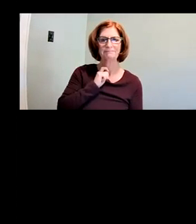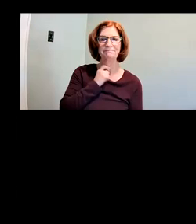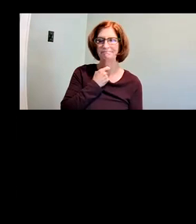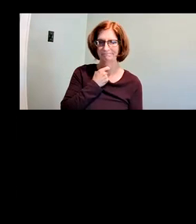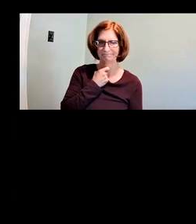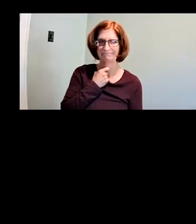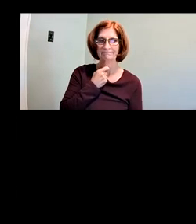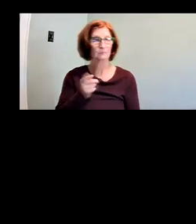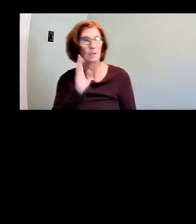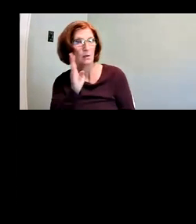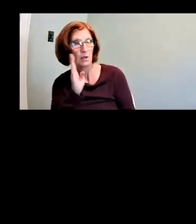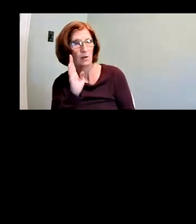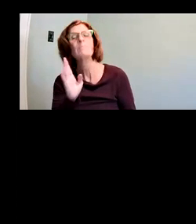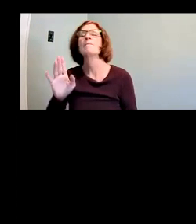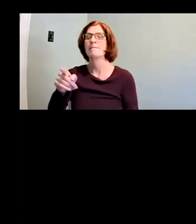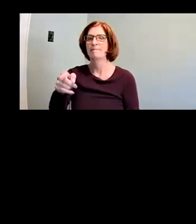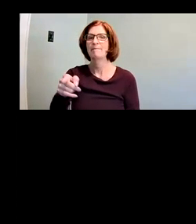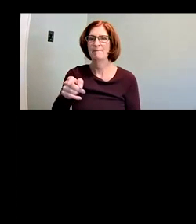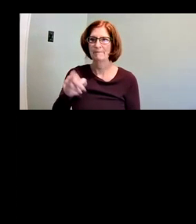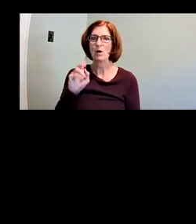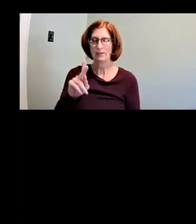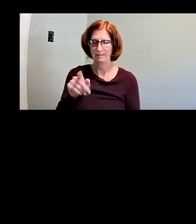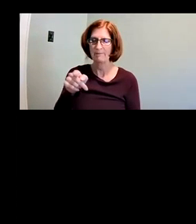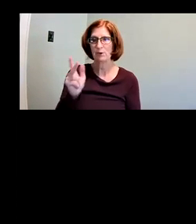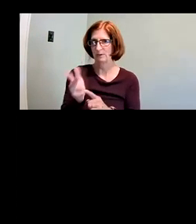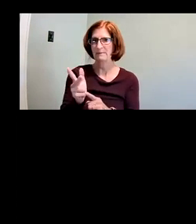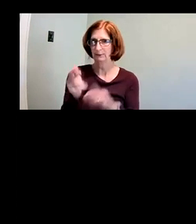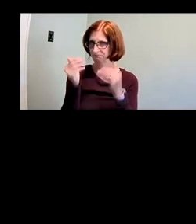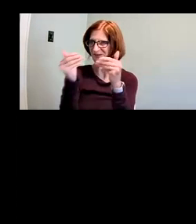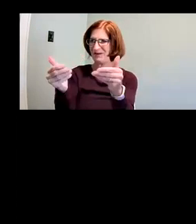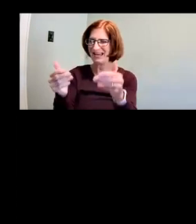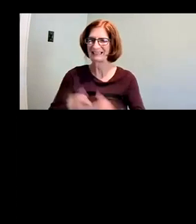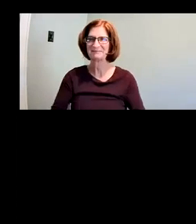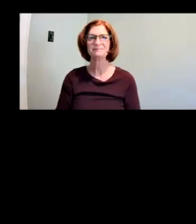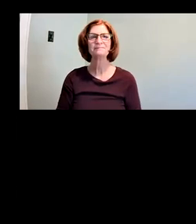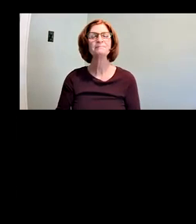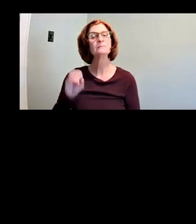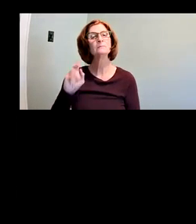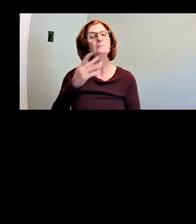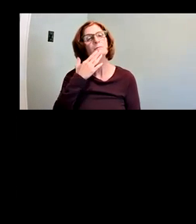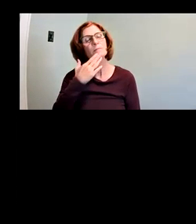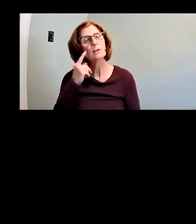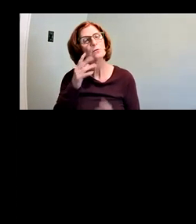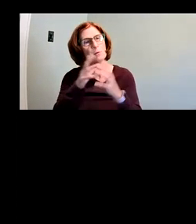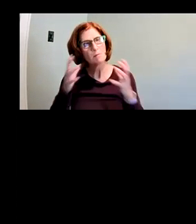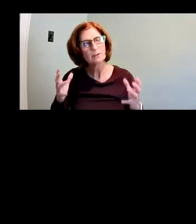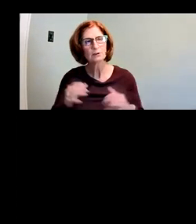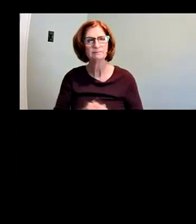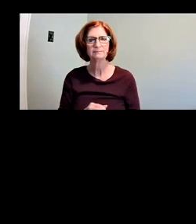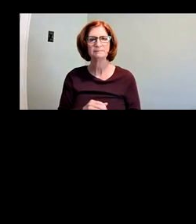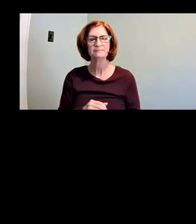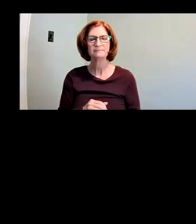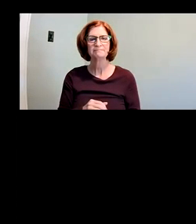Okay, hello? There you go. Yep, there you go. Your 3 minutes starts now. Okay, thank you very much. I'm sure it